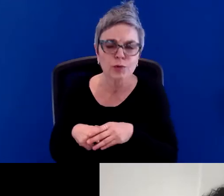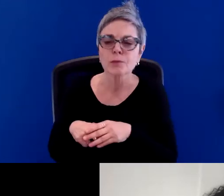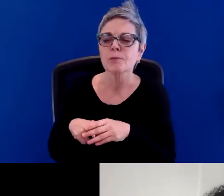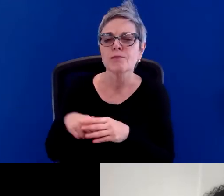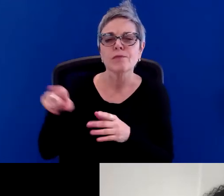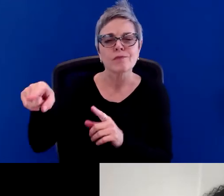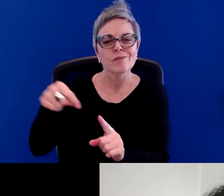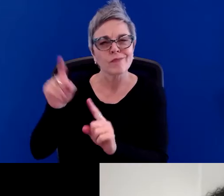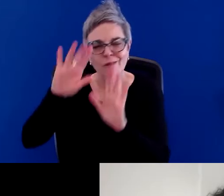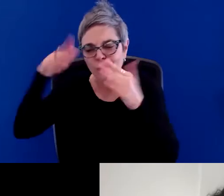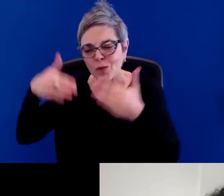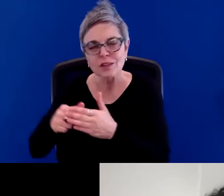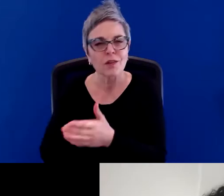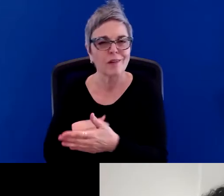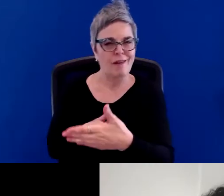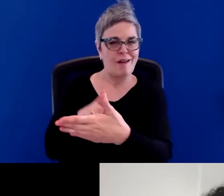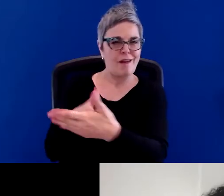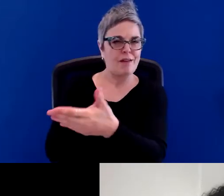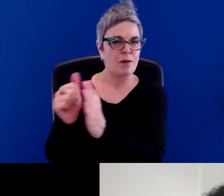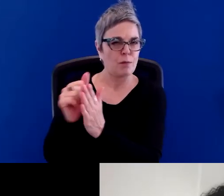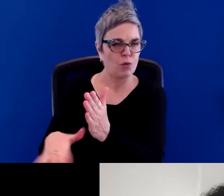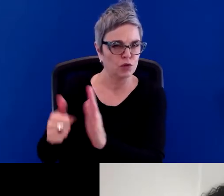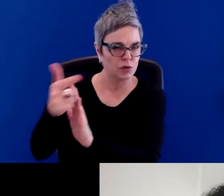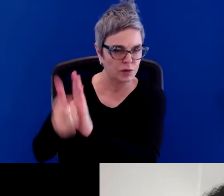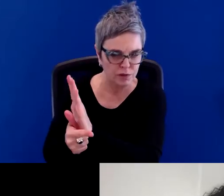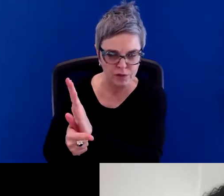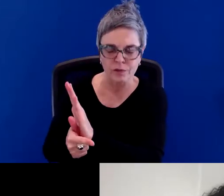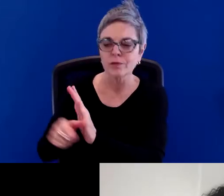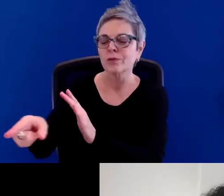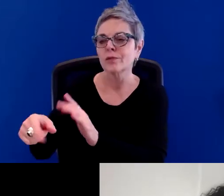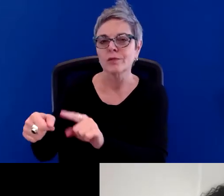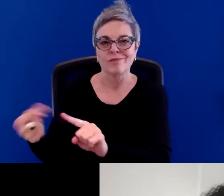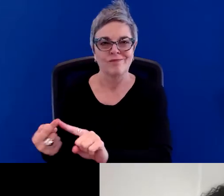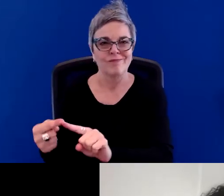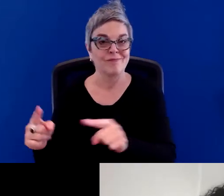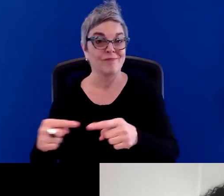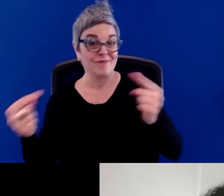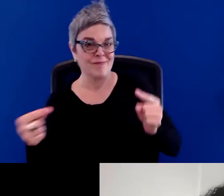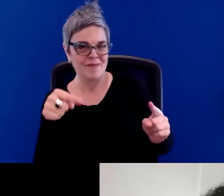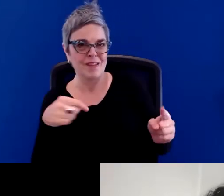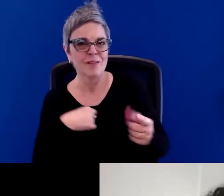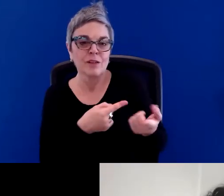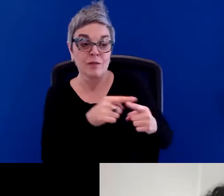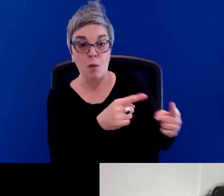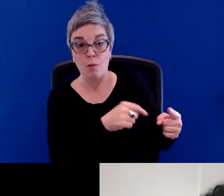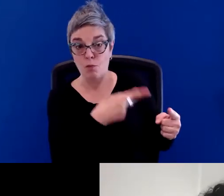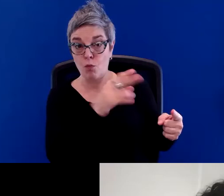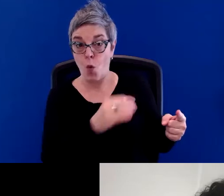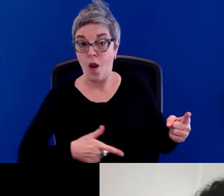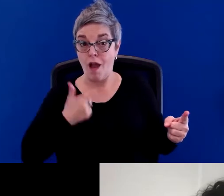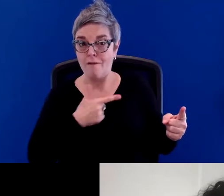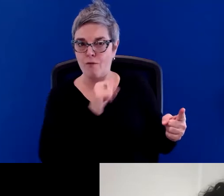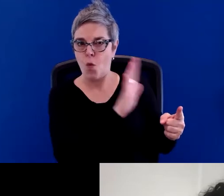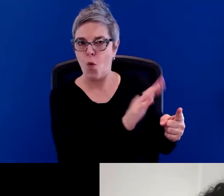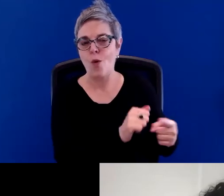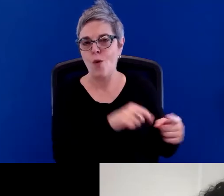anti-abortion legislation in response to pro-life or anti-choice discourses. What